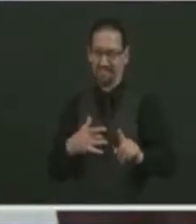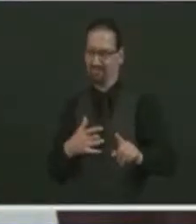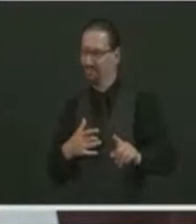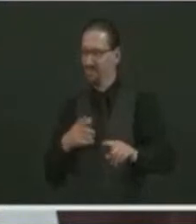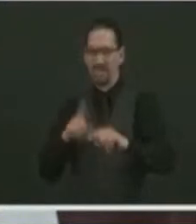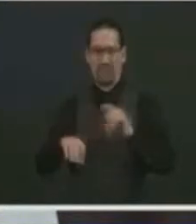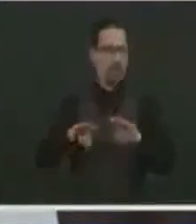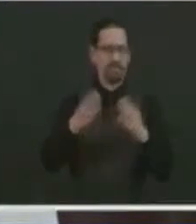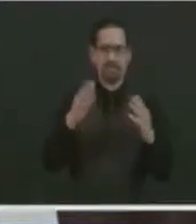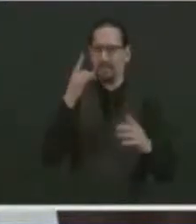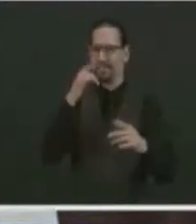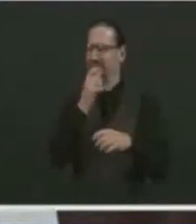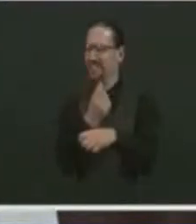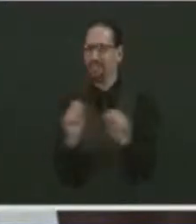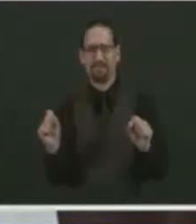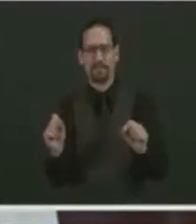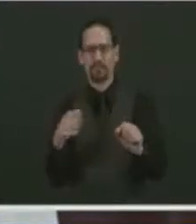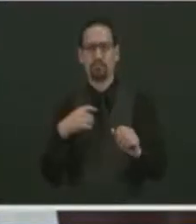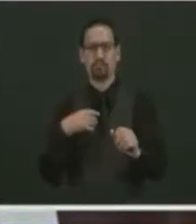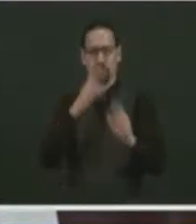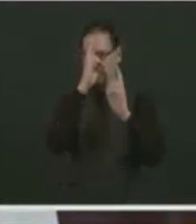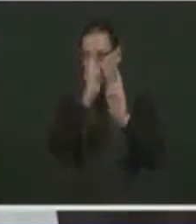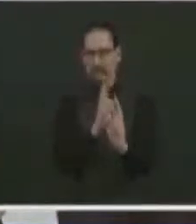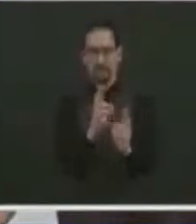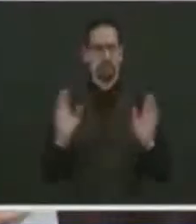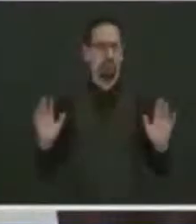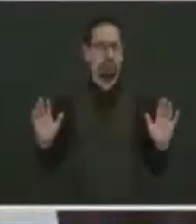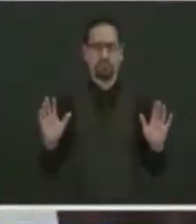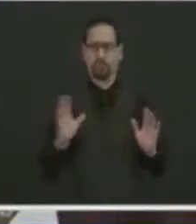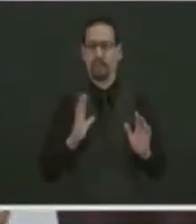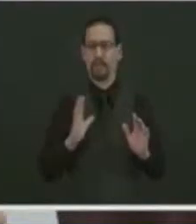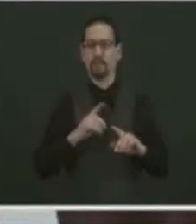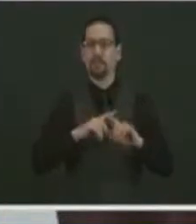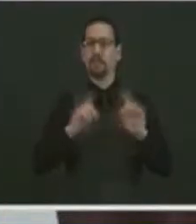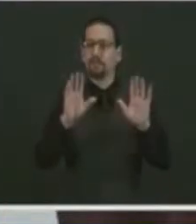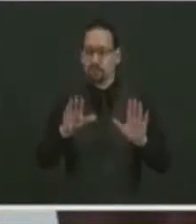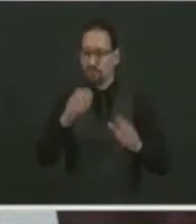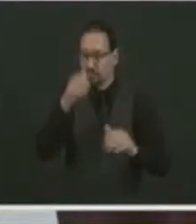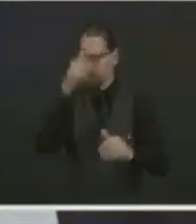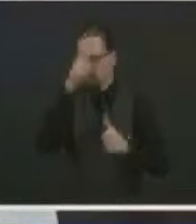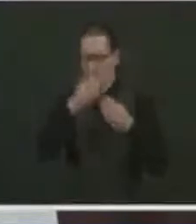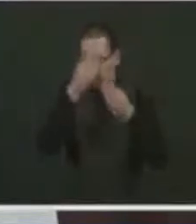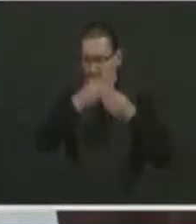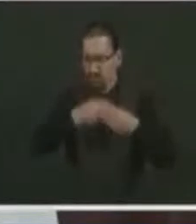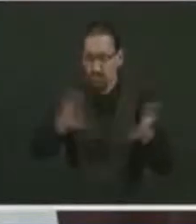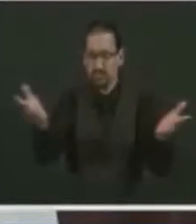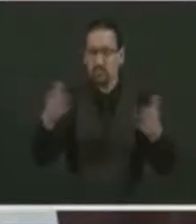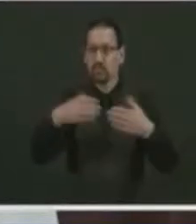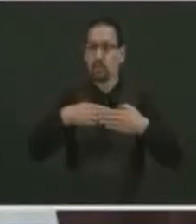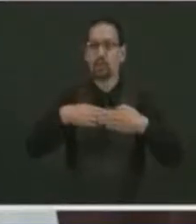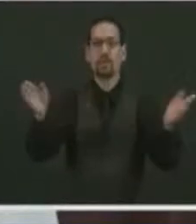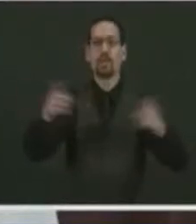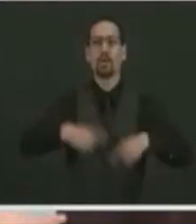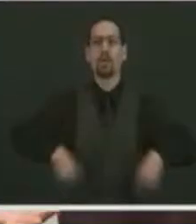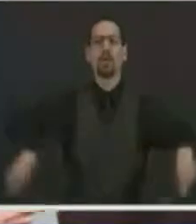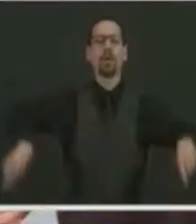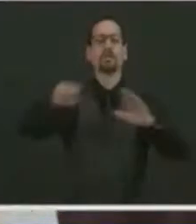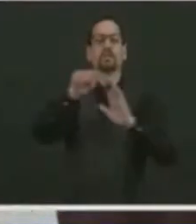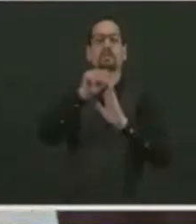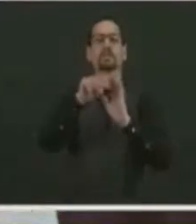safely, then I respect that. But I feel for the state, it is safe. And I think it's time.